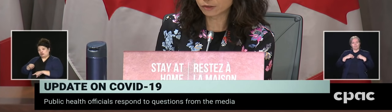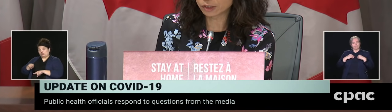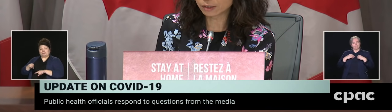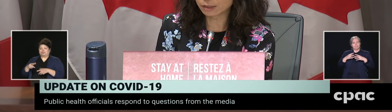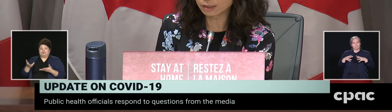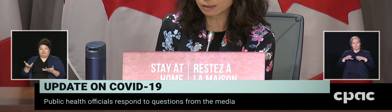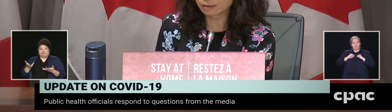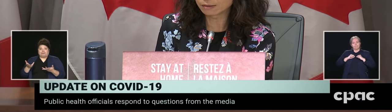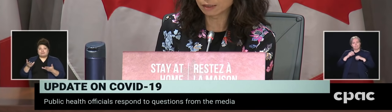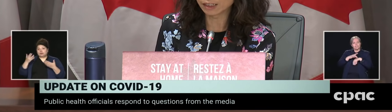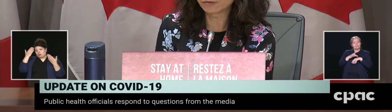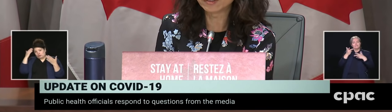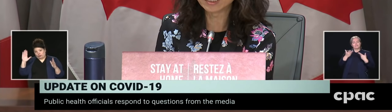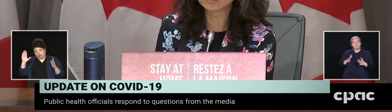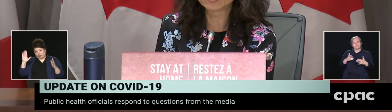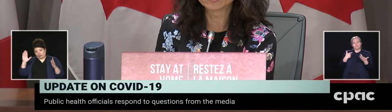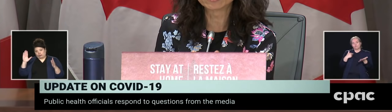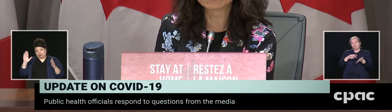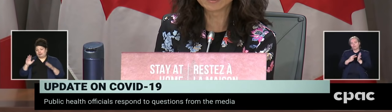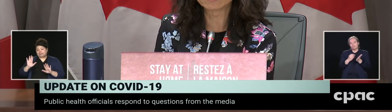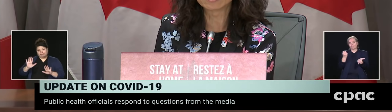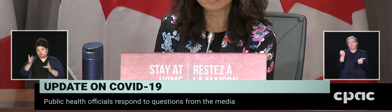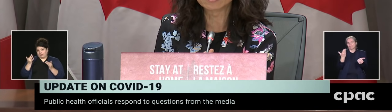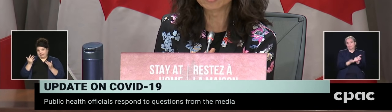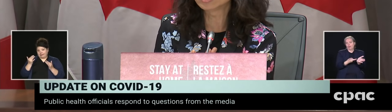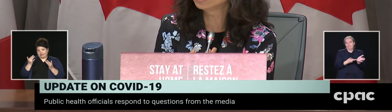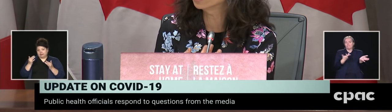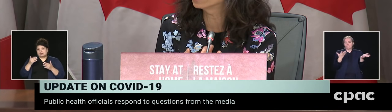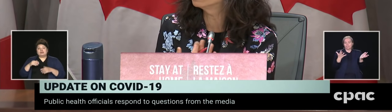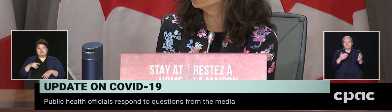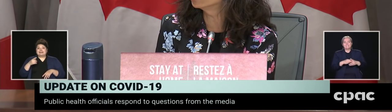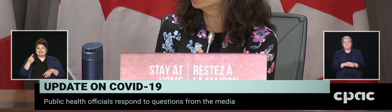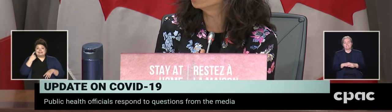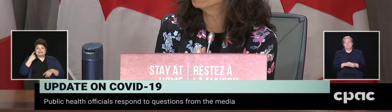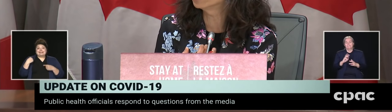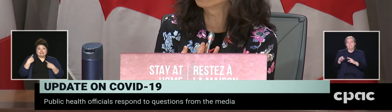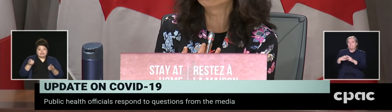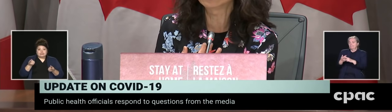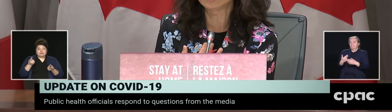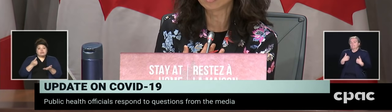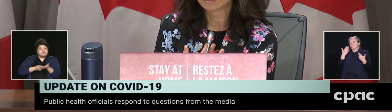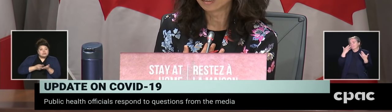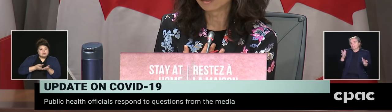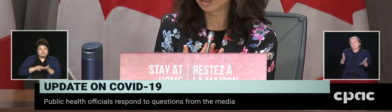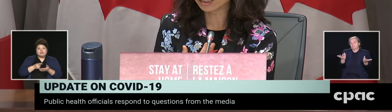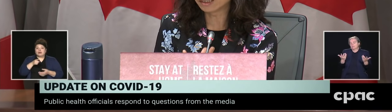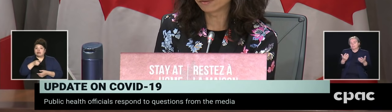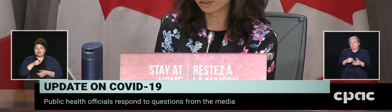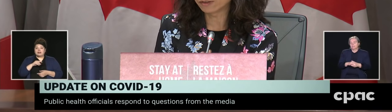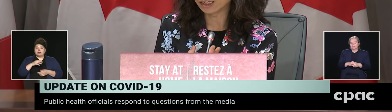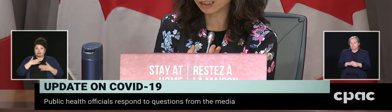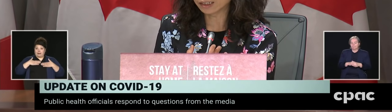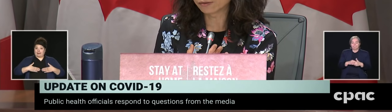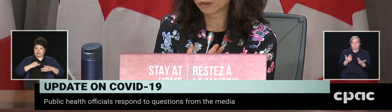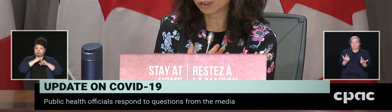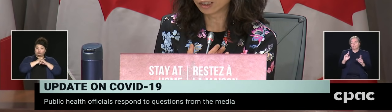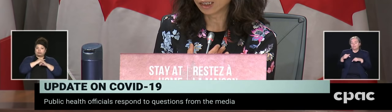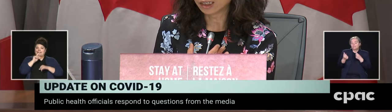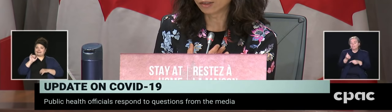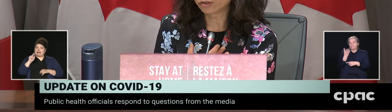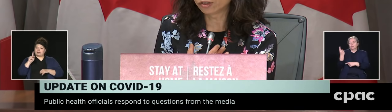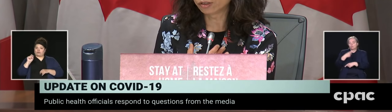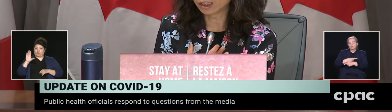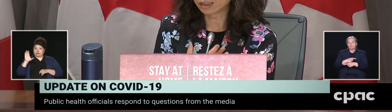I think just this last few days we talked about the immunity task force, and some of the objectives of that task